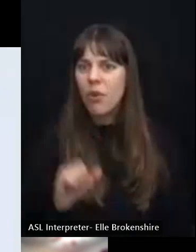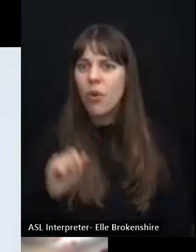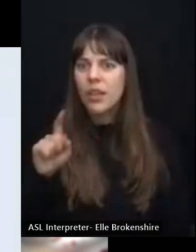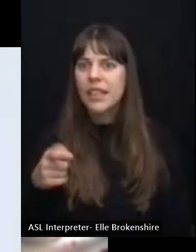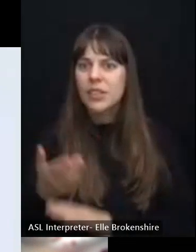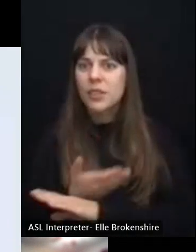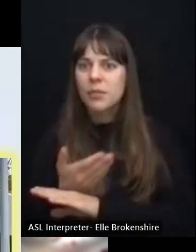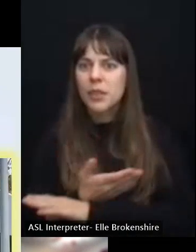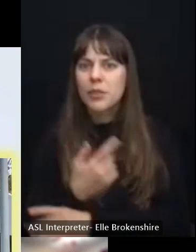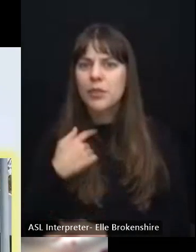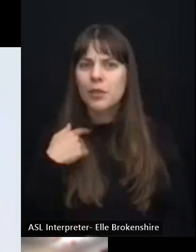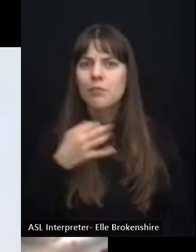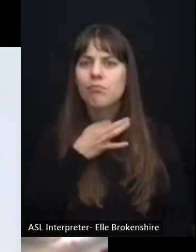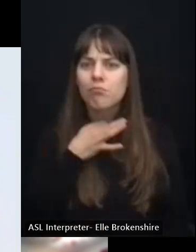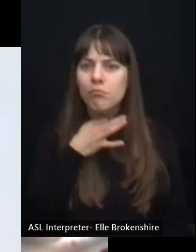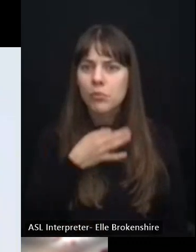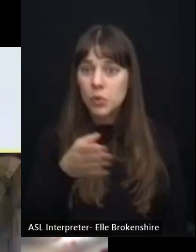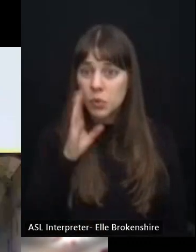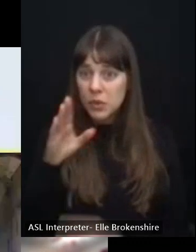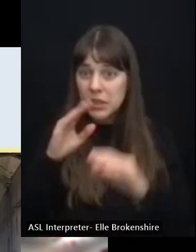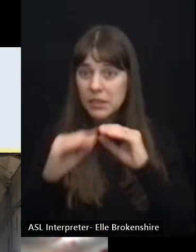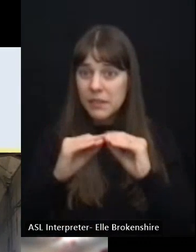you, and I'll mute myself.